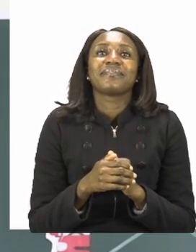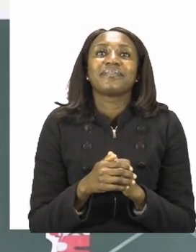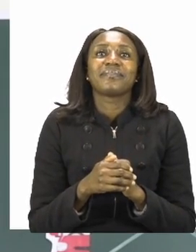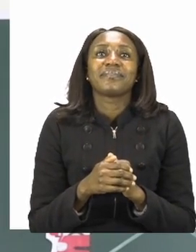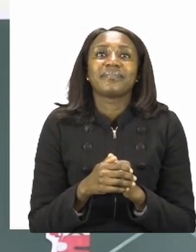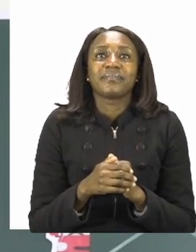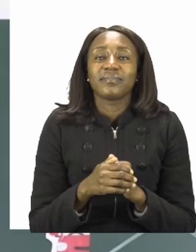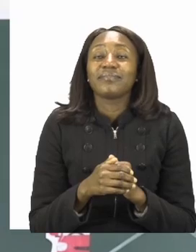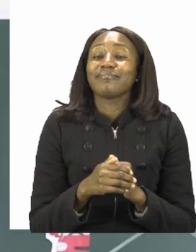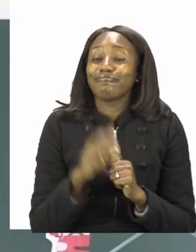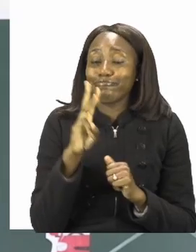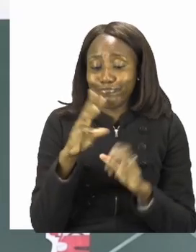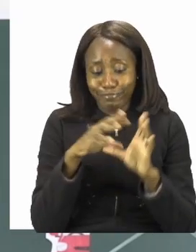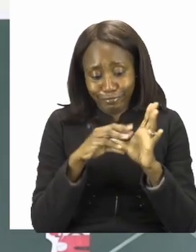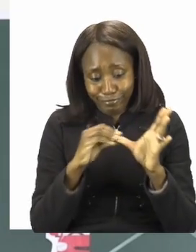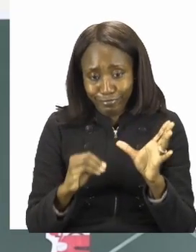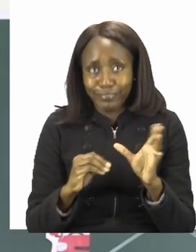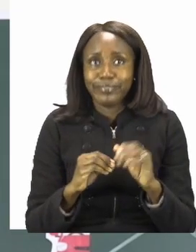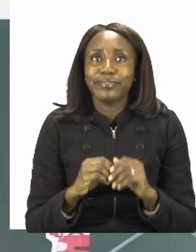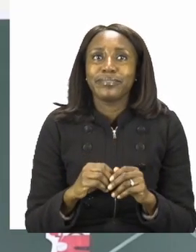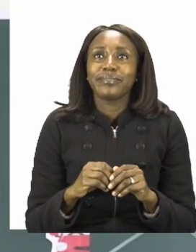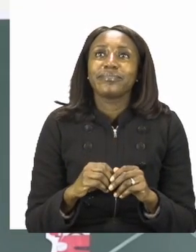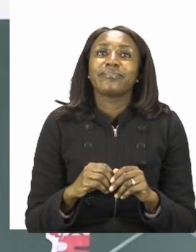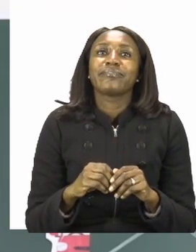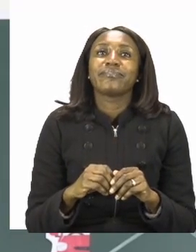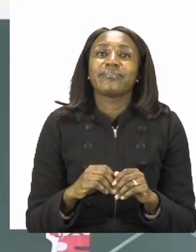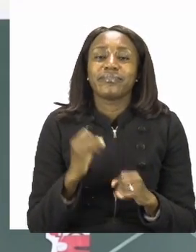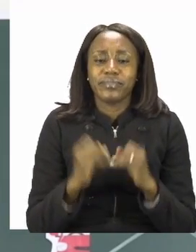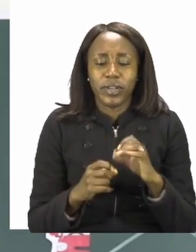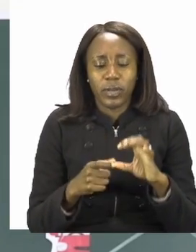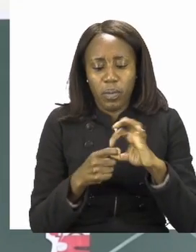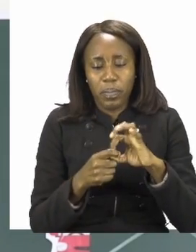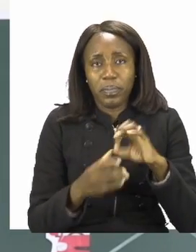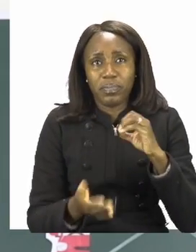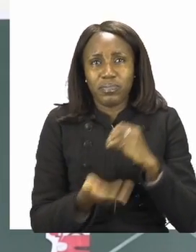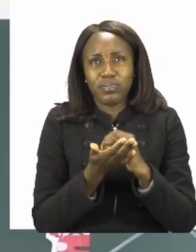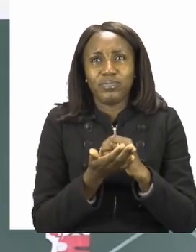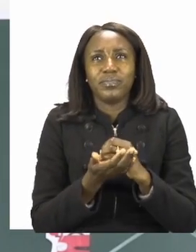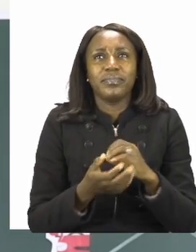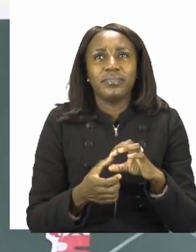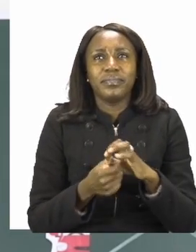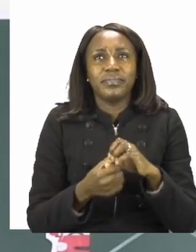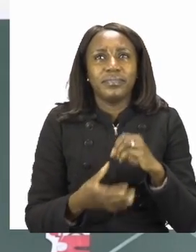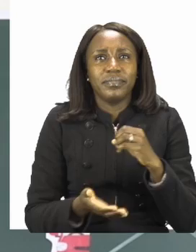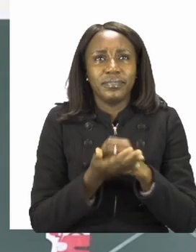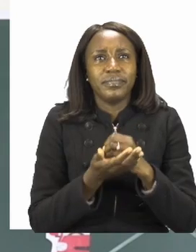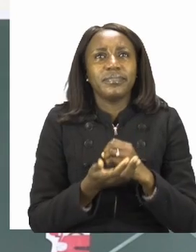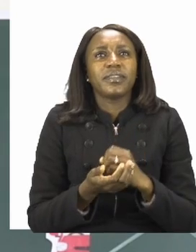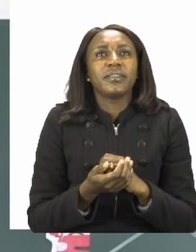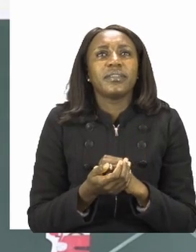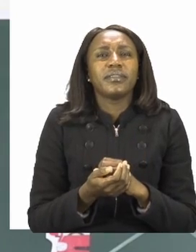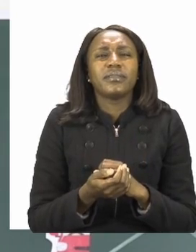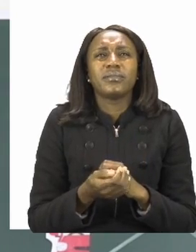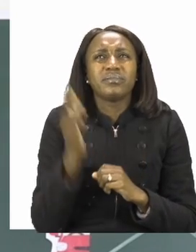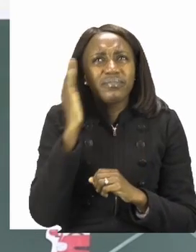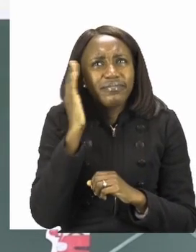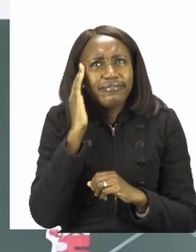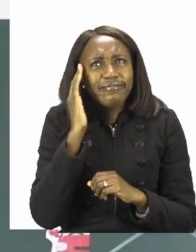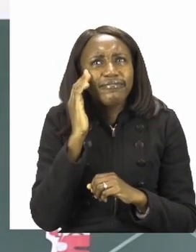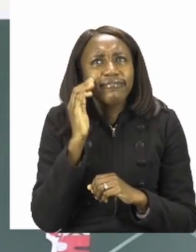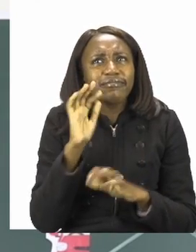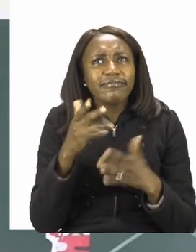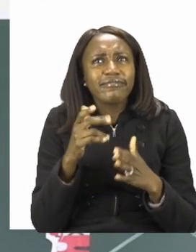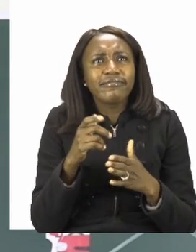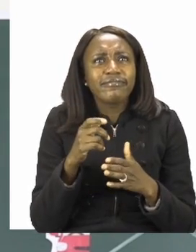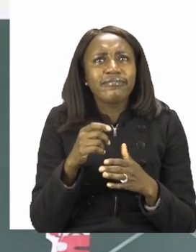are 3 leaves. The last one we can see is of a lock. Now most of us know this because this is how we